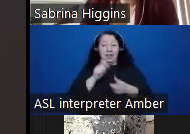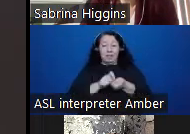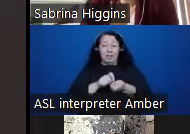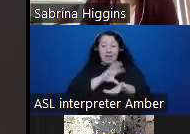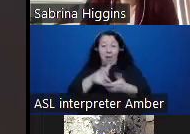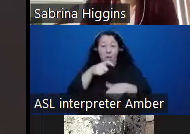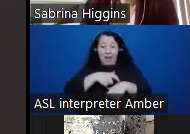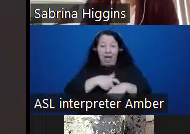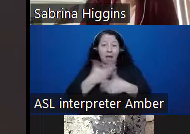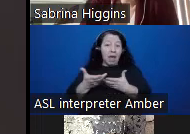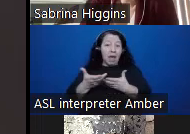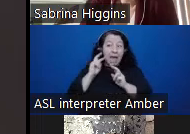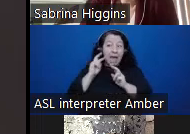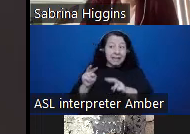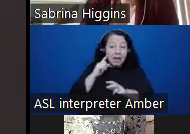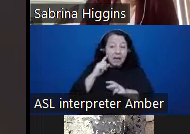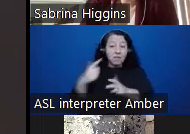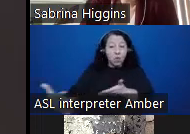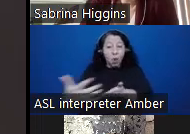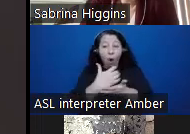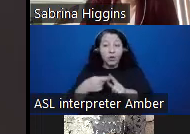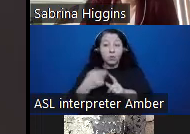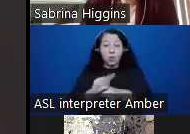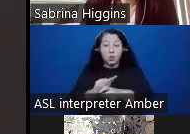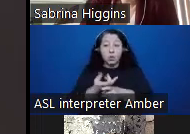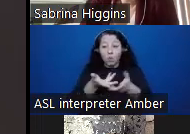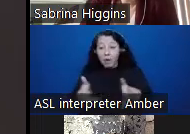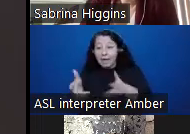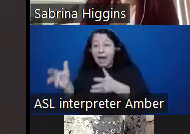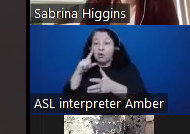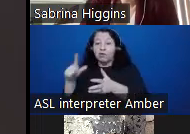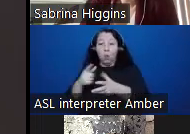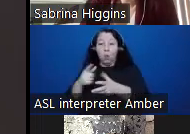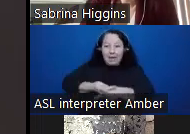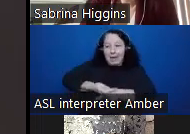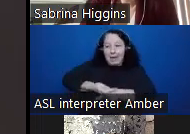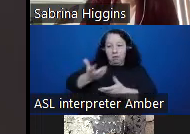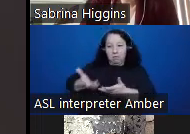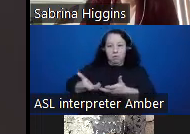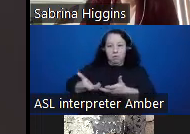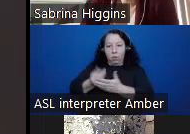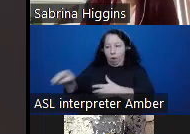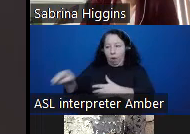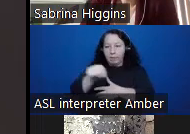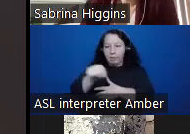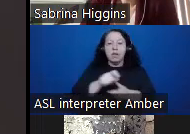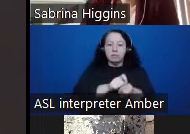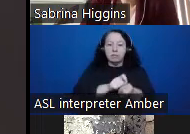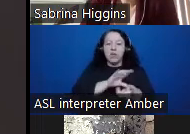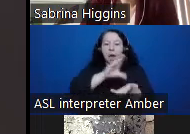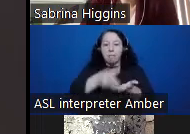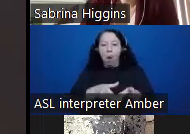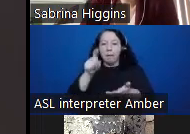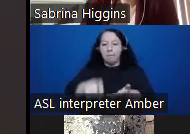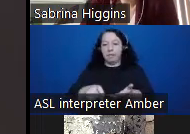of the harvest, when they would be used as containers, then you have a certain number that are available. So it's a kind of combined package